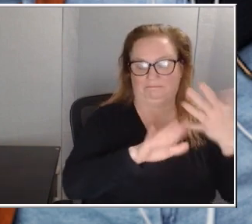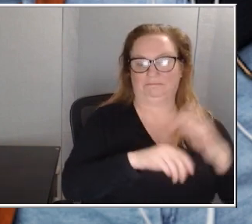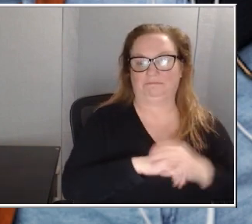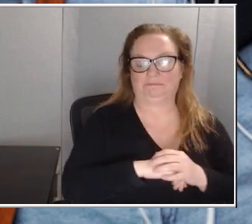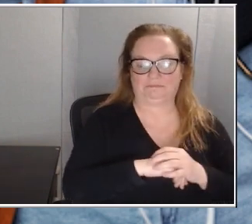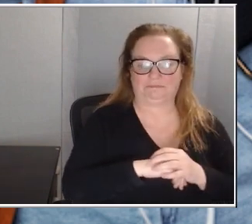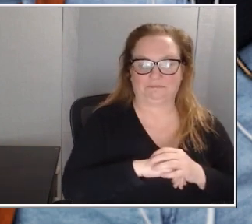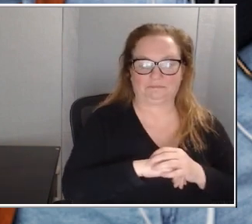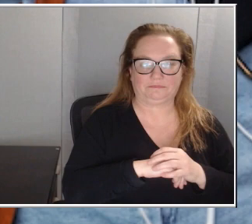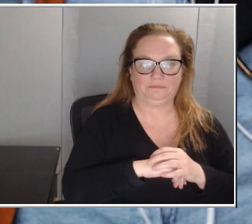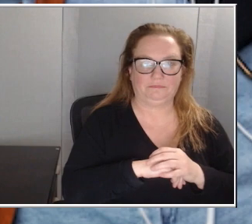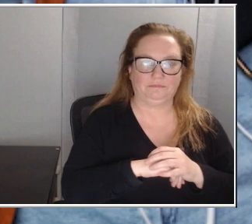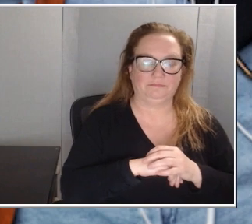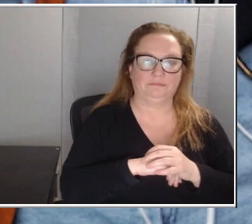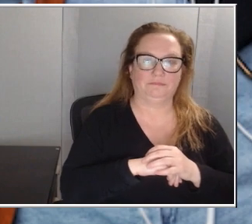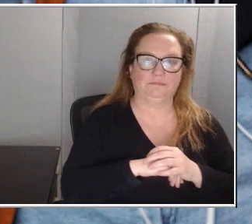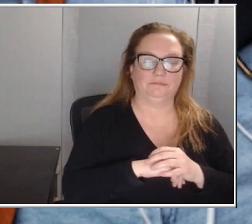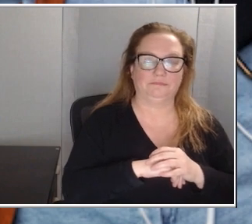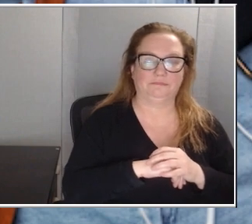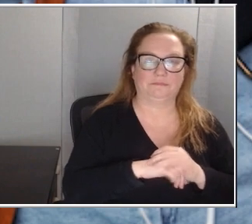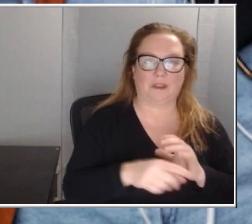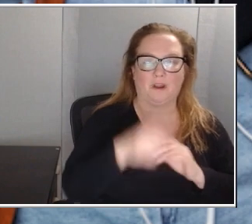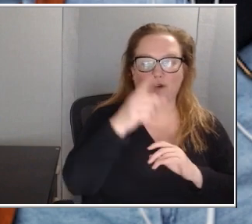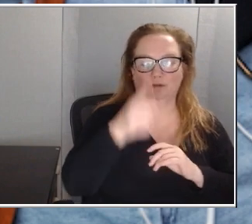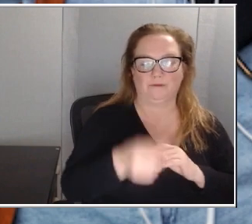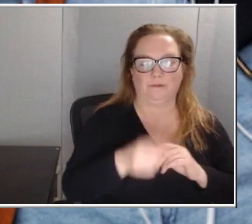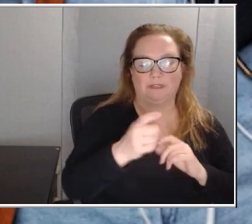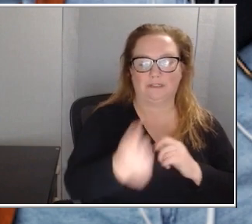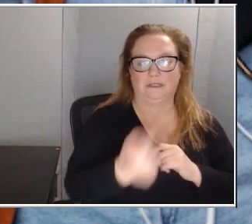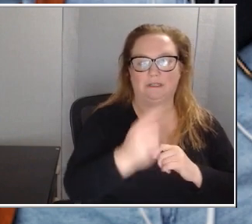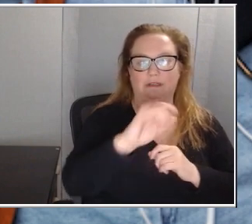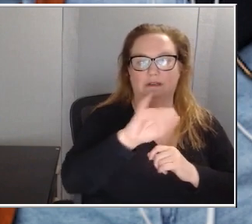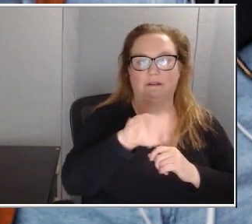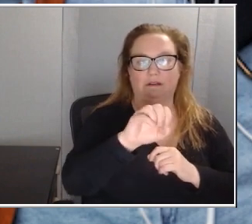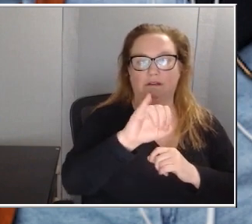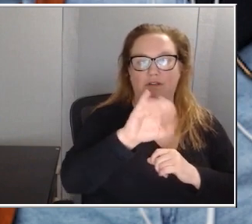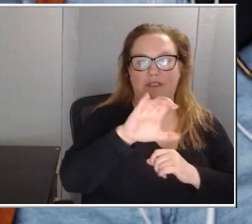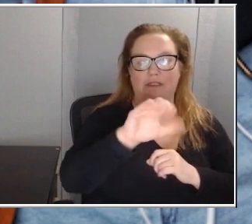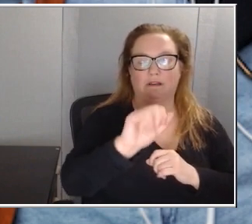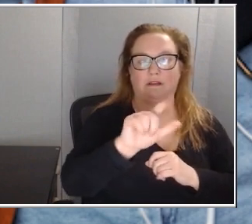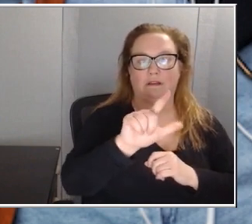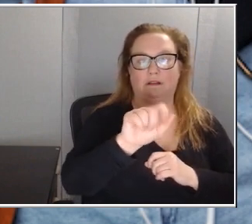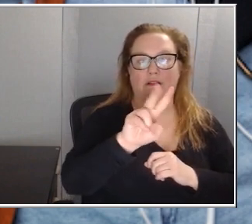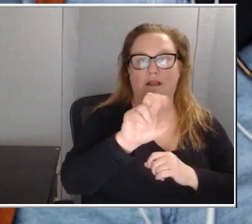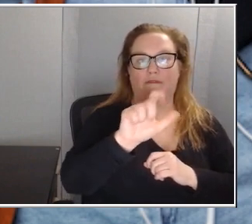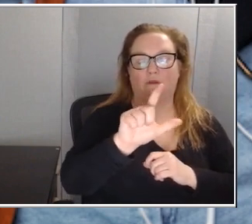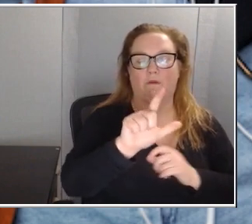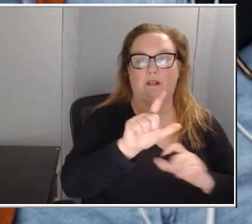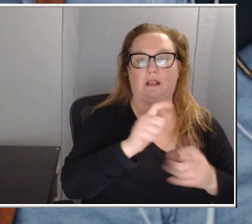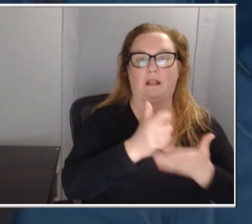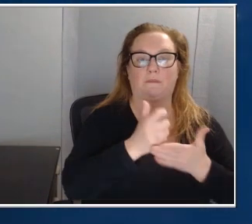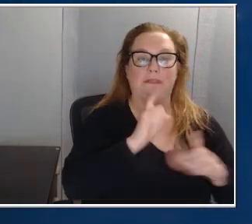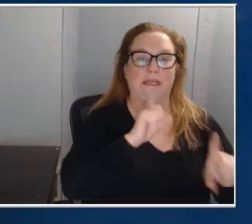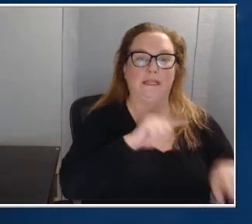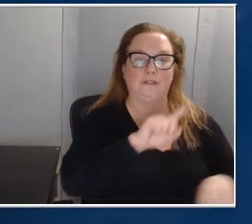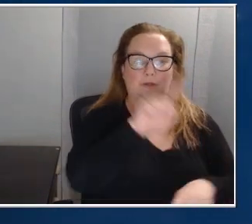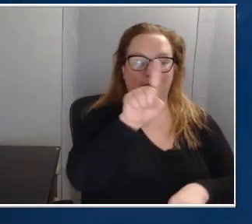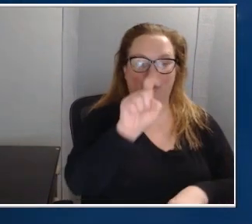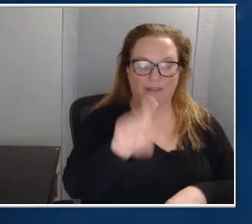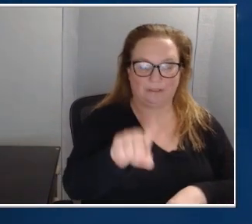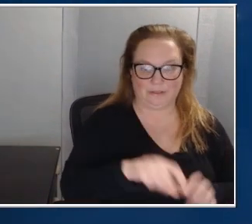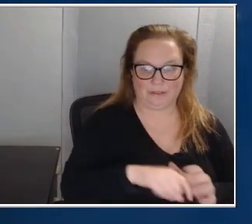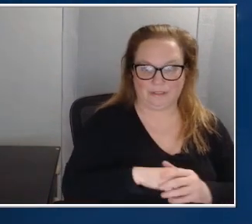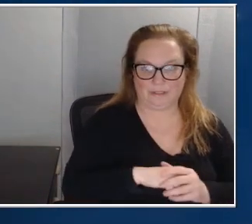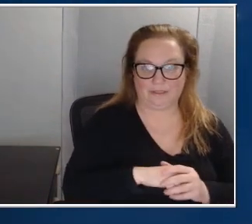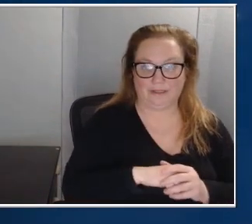Network. You'll find those links right here on your screen. Jessica Lovell will join us in a while to help us answer those questions. It's been almost 3